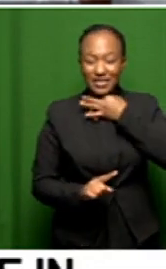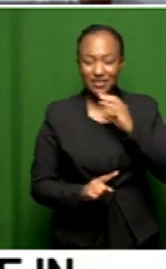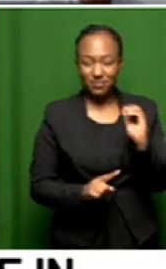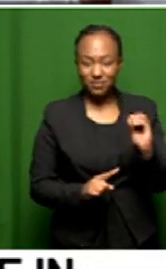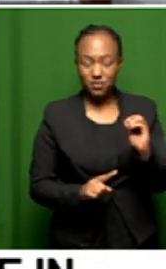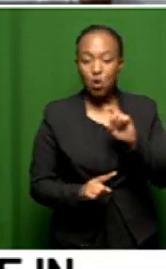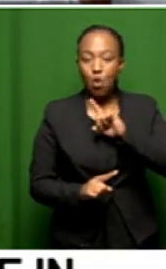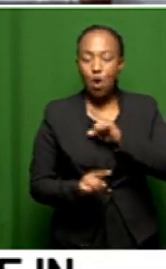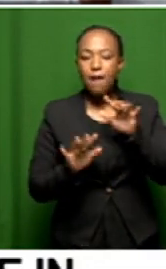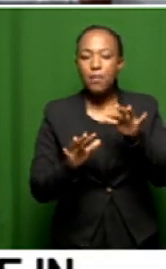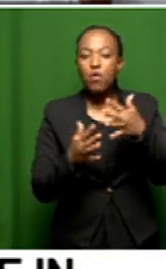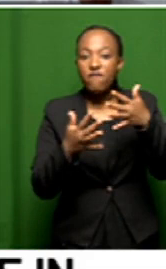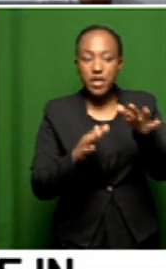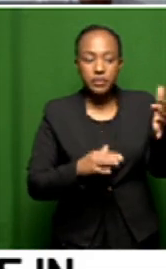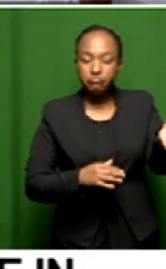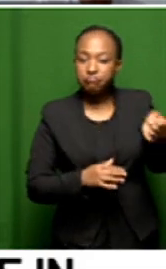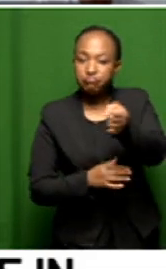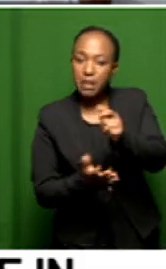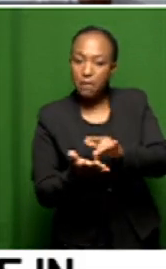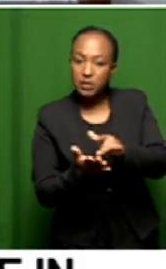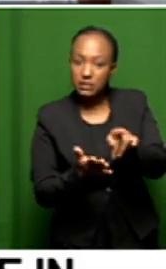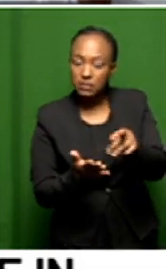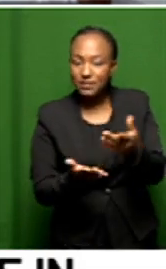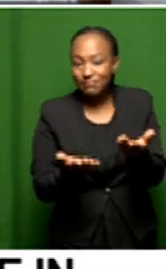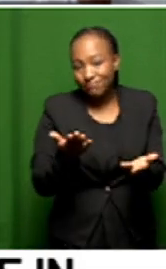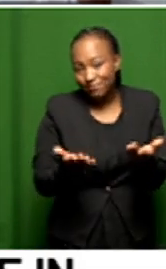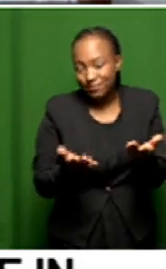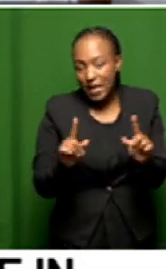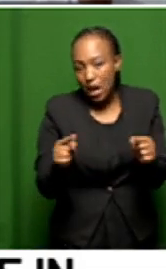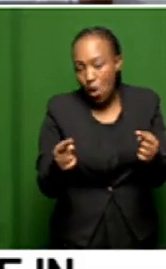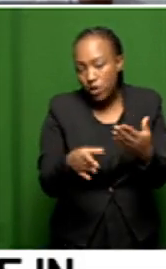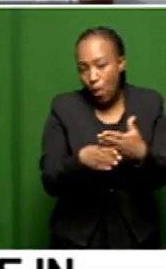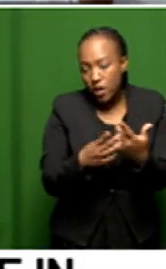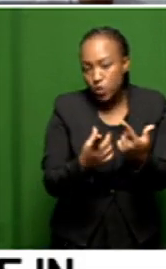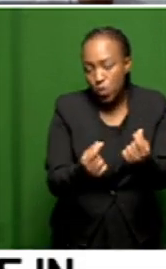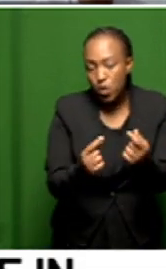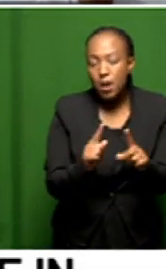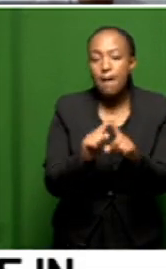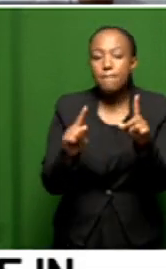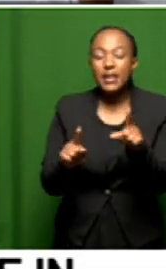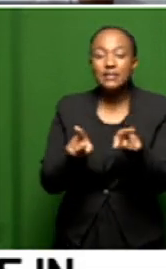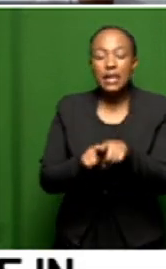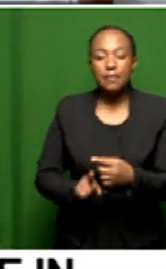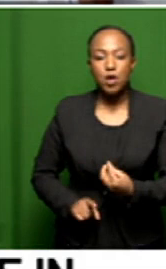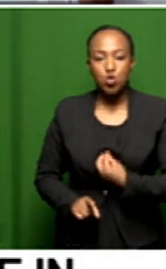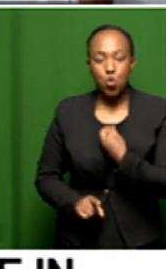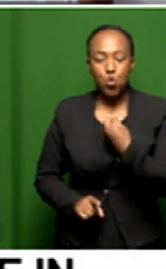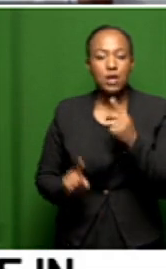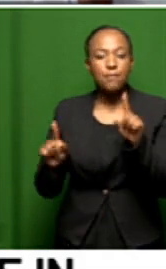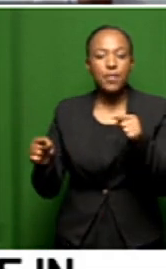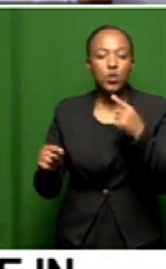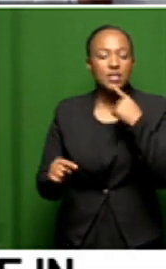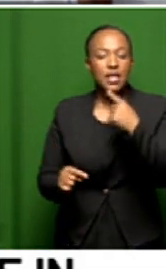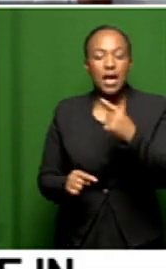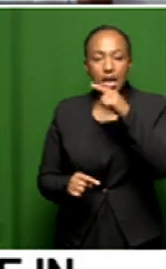it, because once people get into those positions, they might not. But also the same youths that have been, even though I can't mention names, but